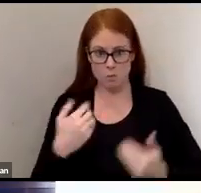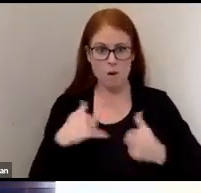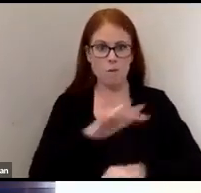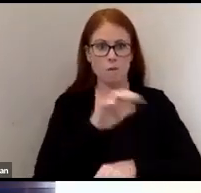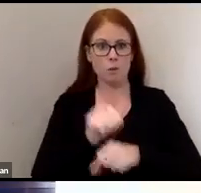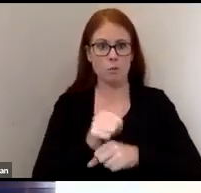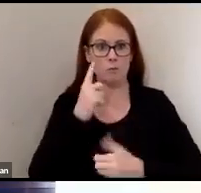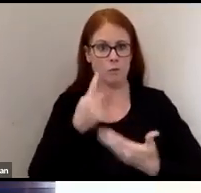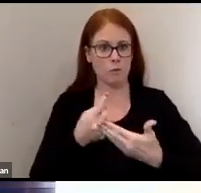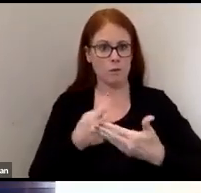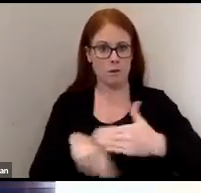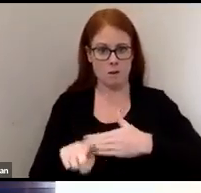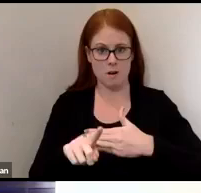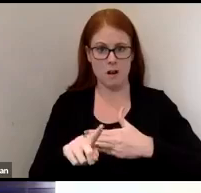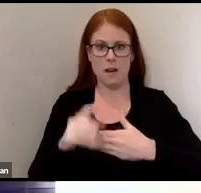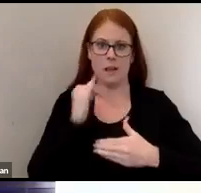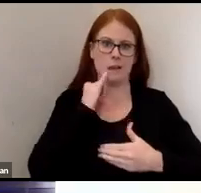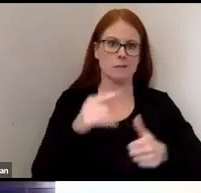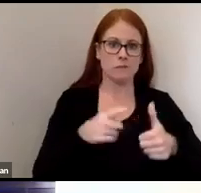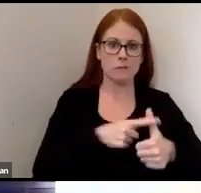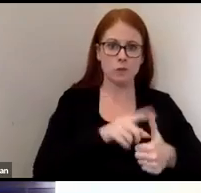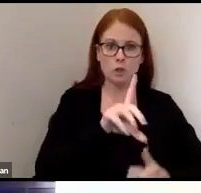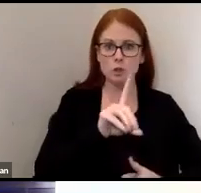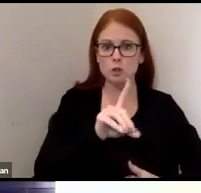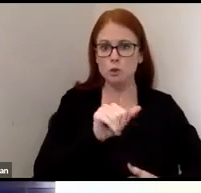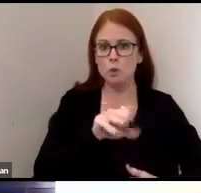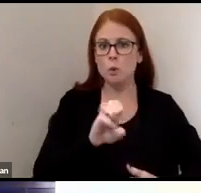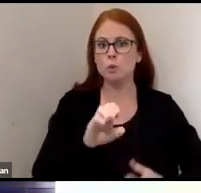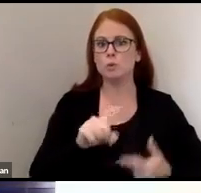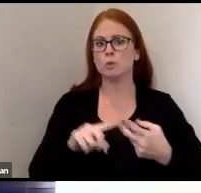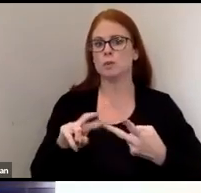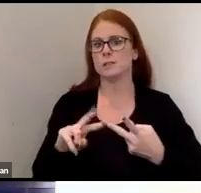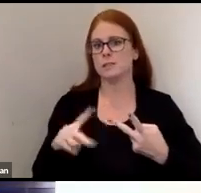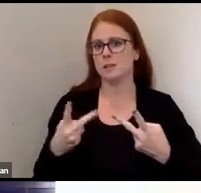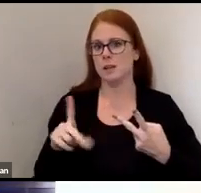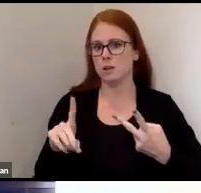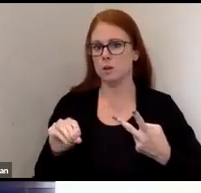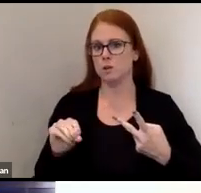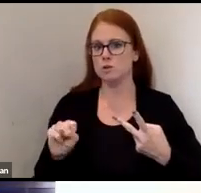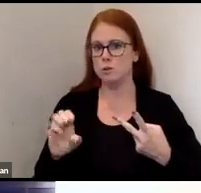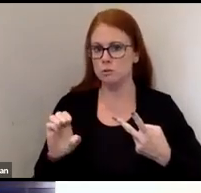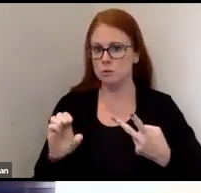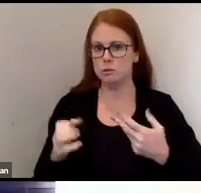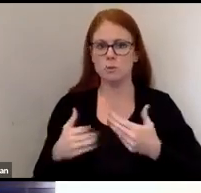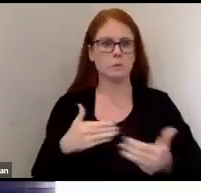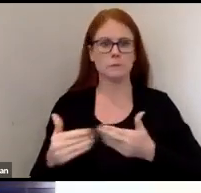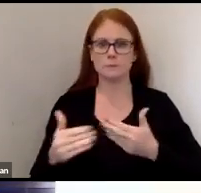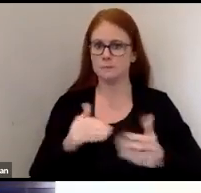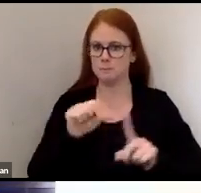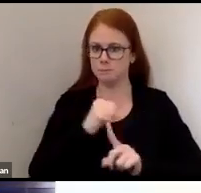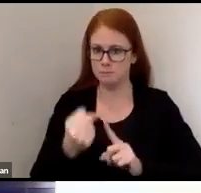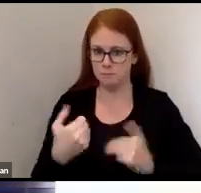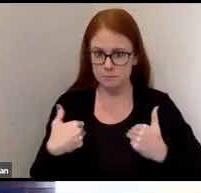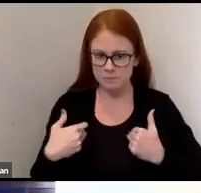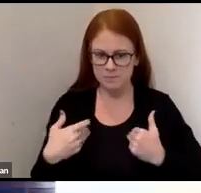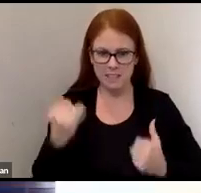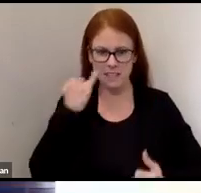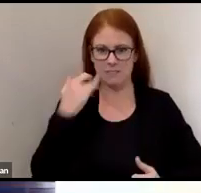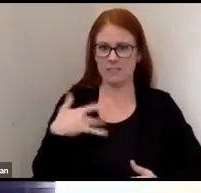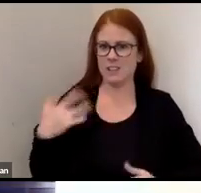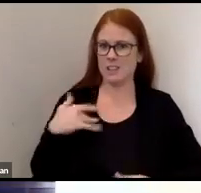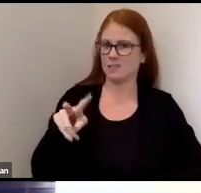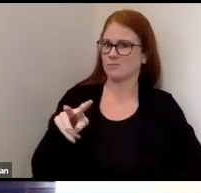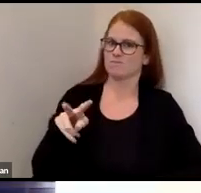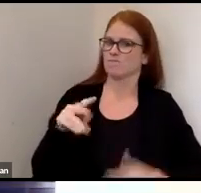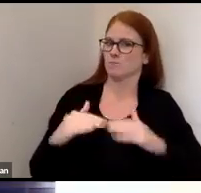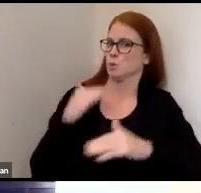next week, whether it's a first dose or a second dose or whatever, whichever situation they have, and they just feel like it's